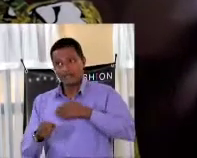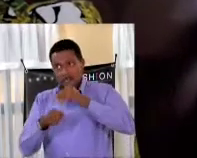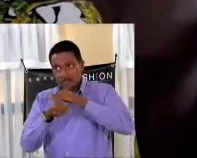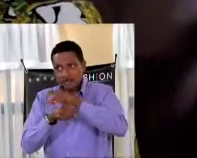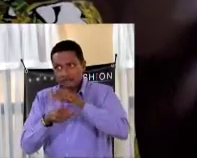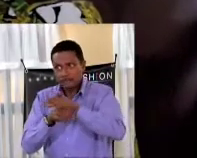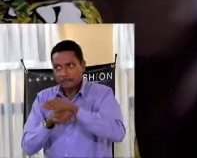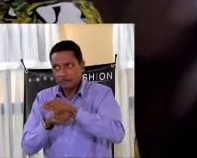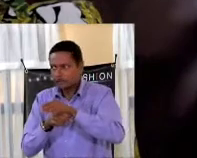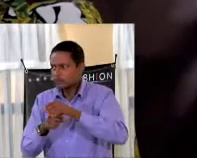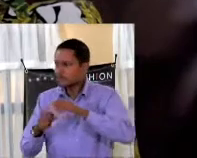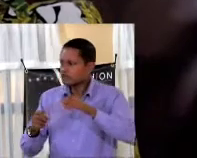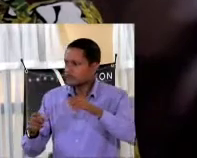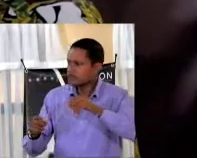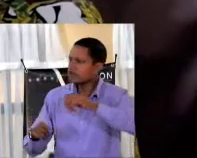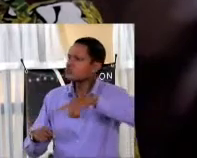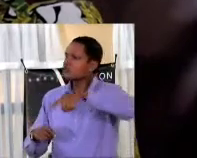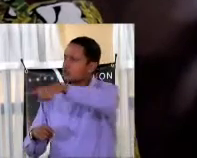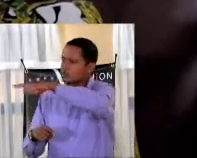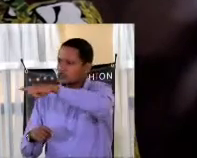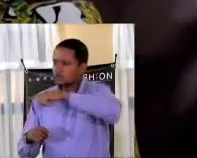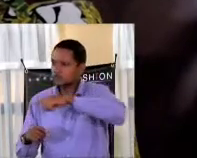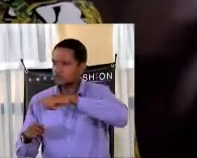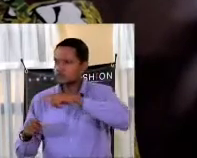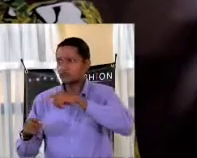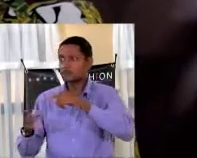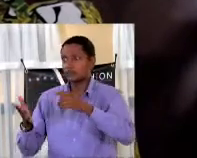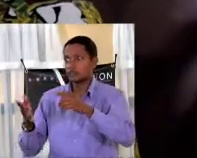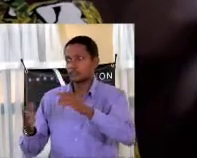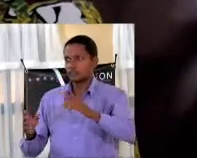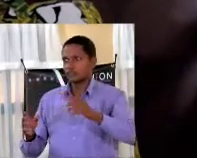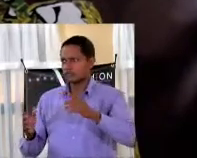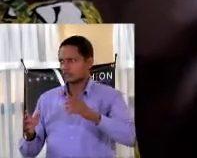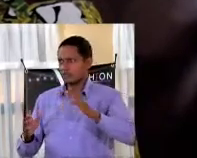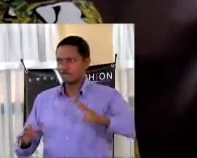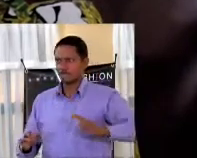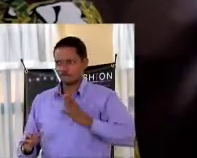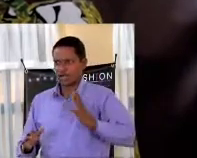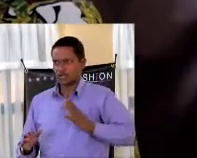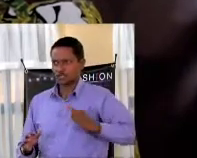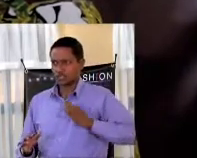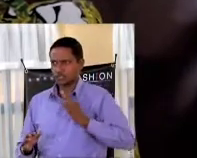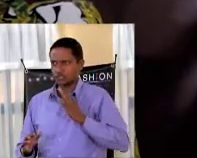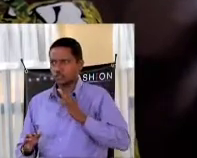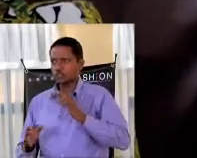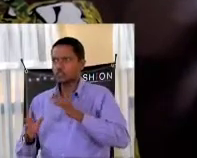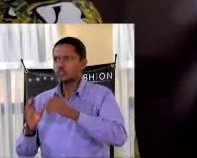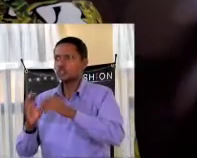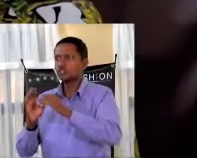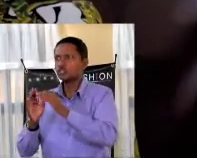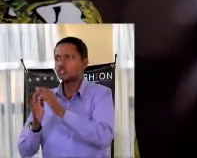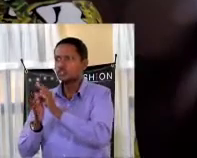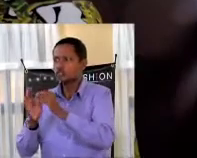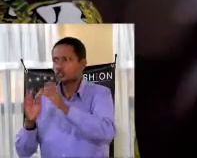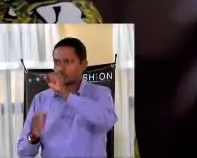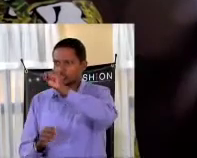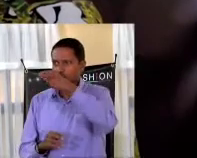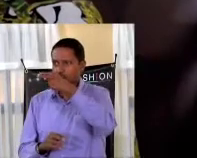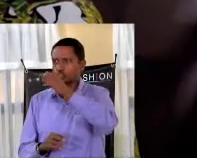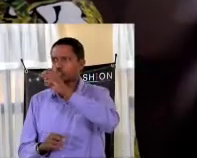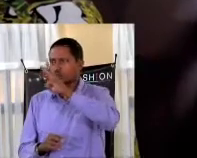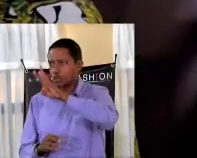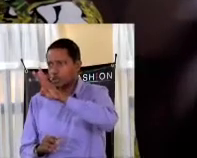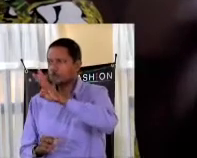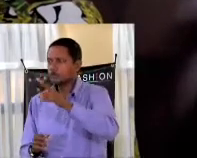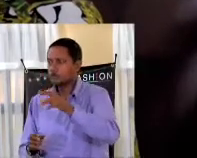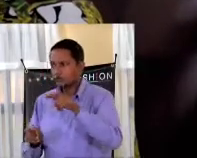the contemporary avenue, which is where the trade shows and so on come in, of course. And you also have a certain level of